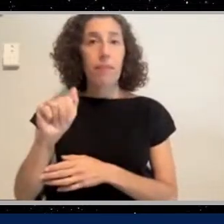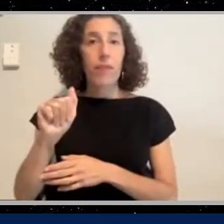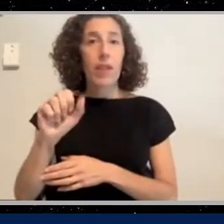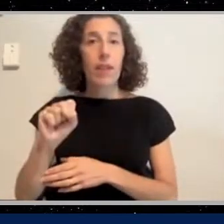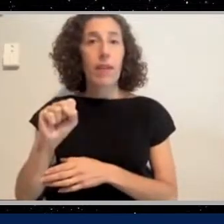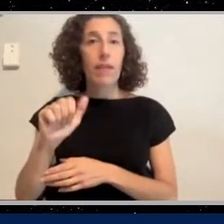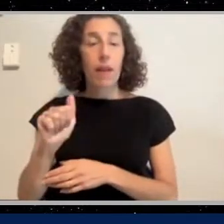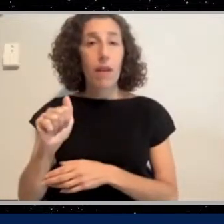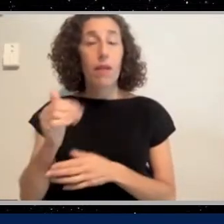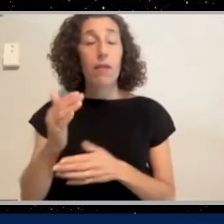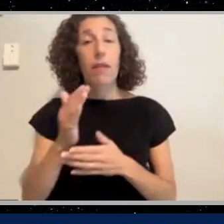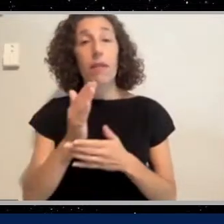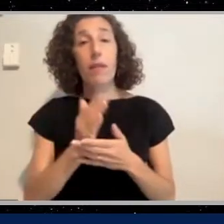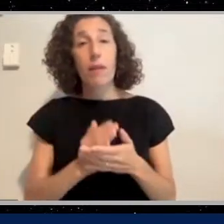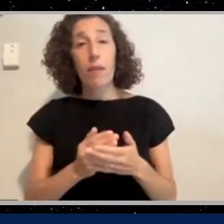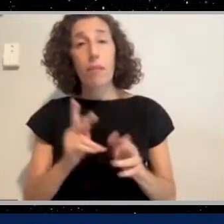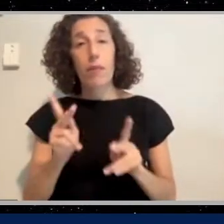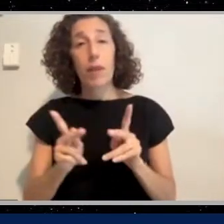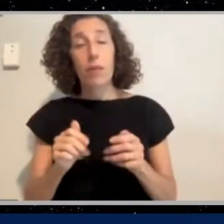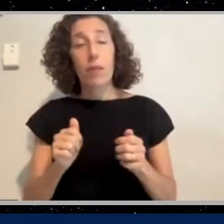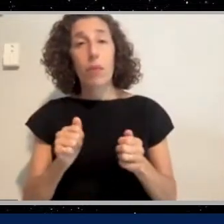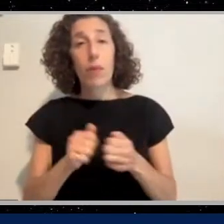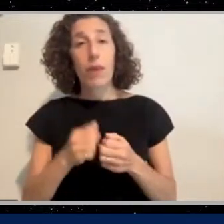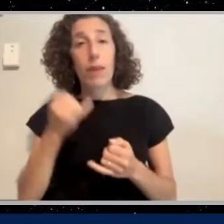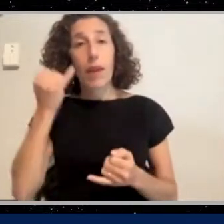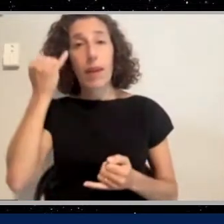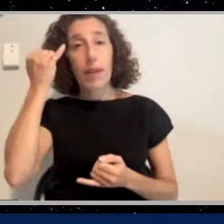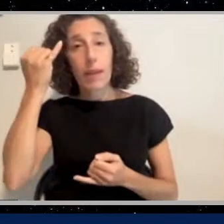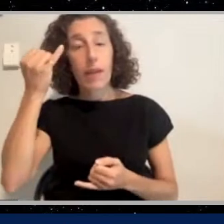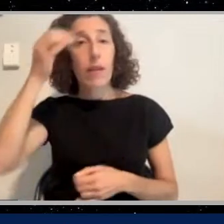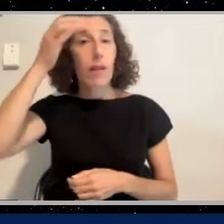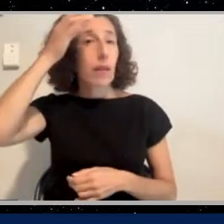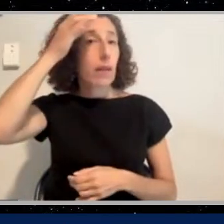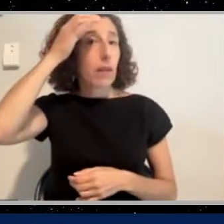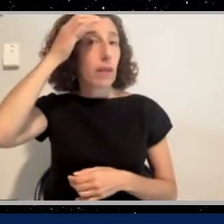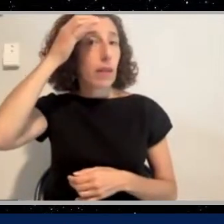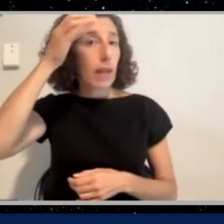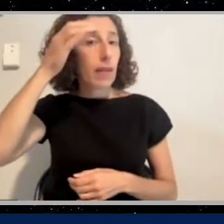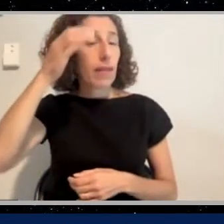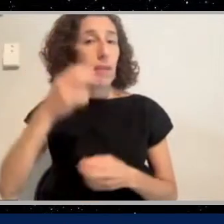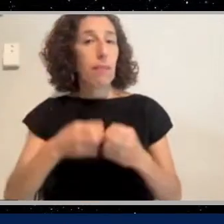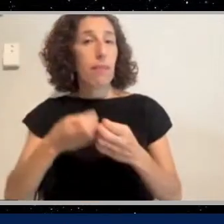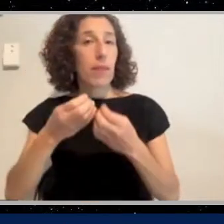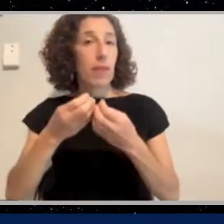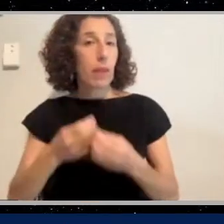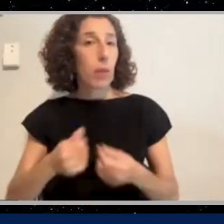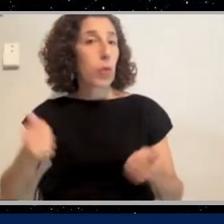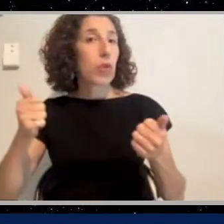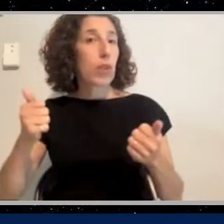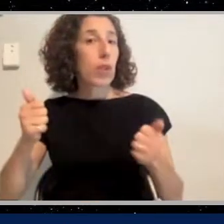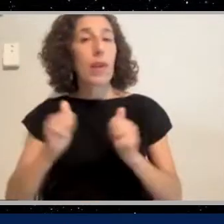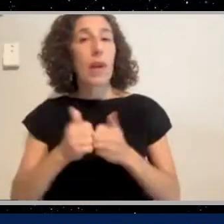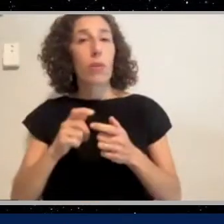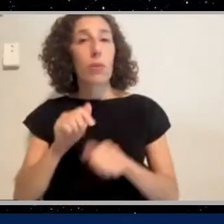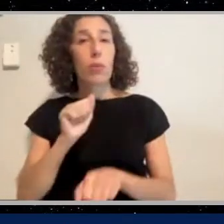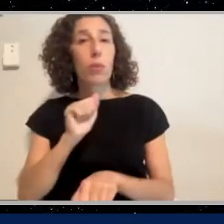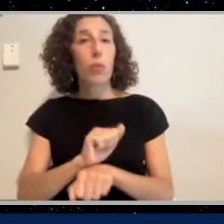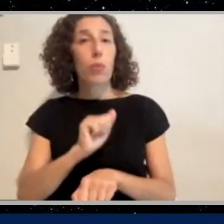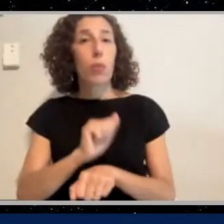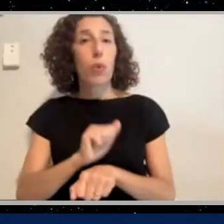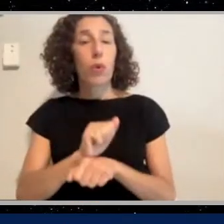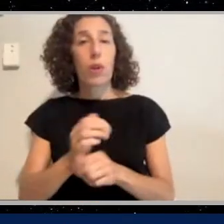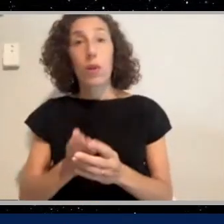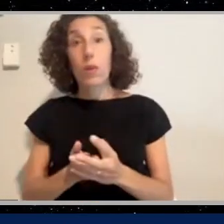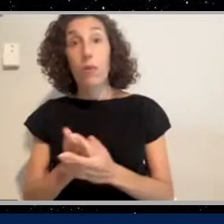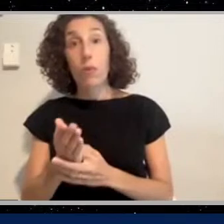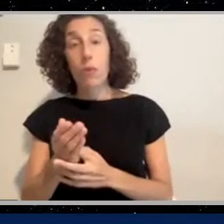to a problem that we present, they can engage in that work through investments, through grants or contracts,